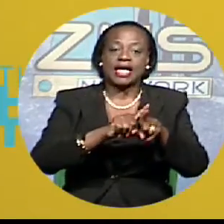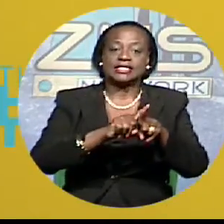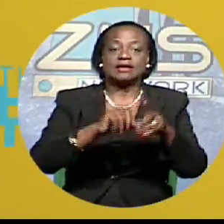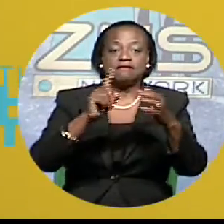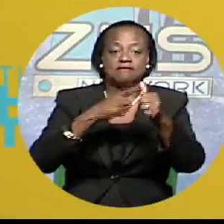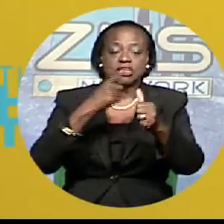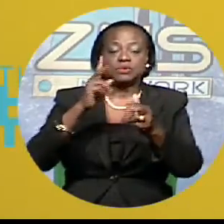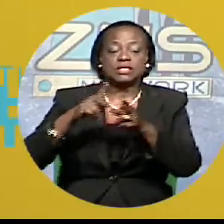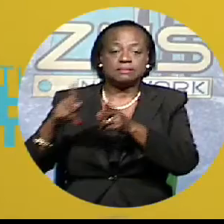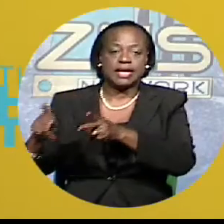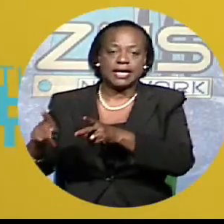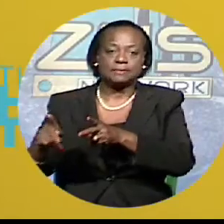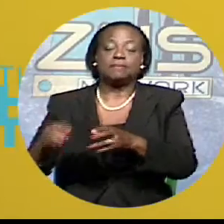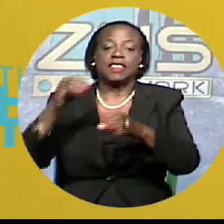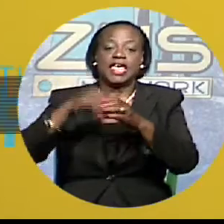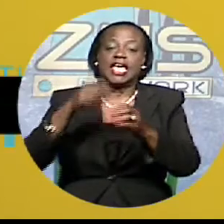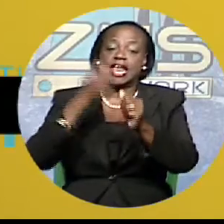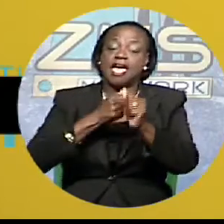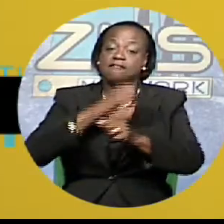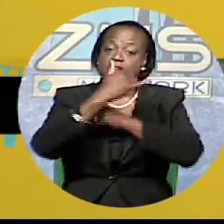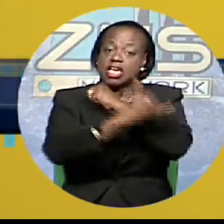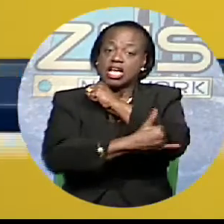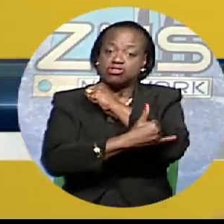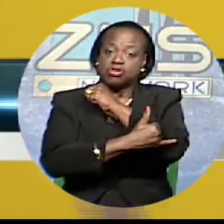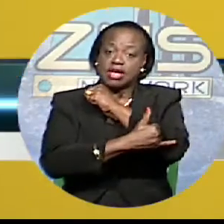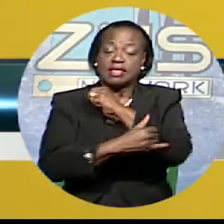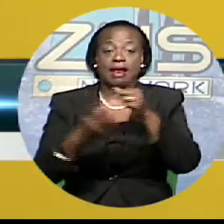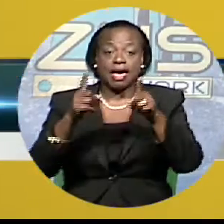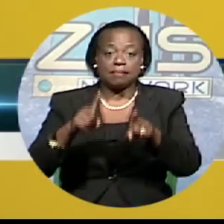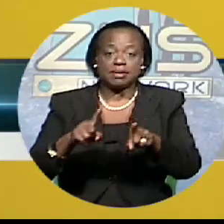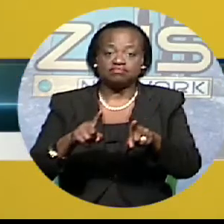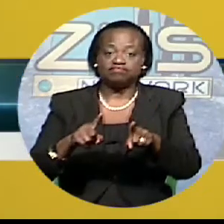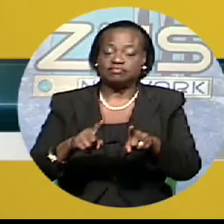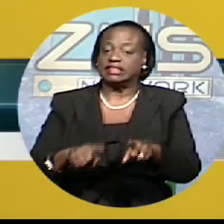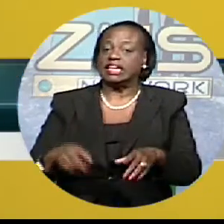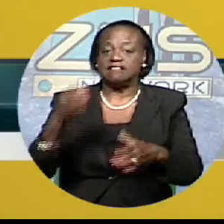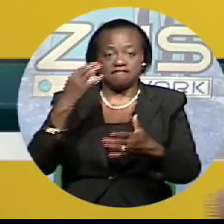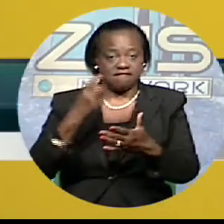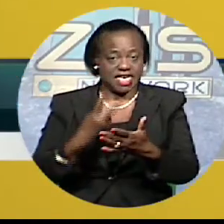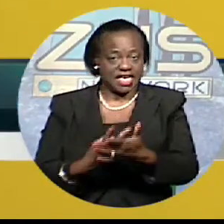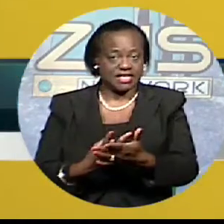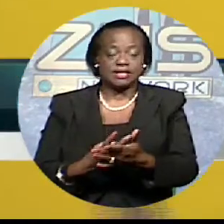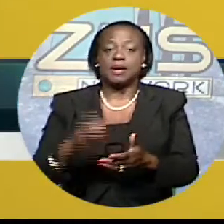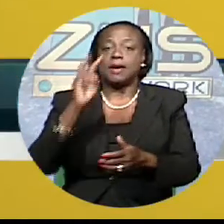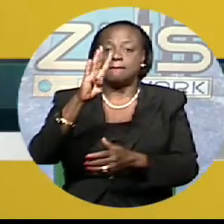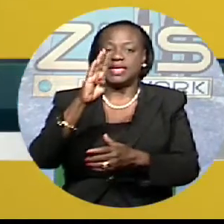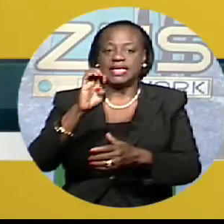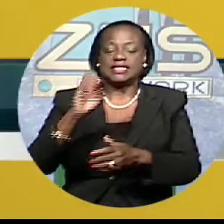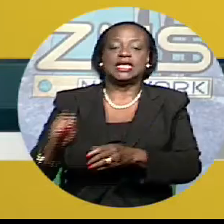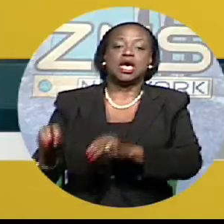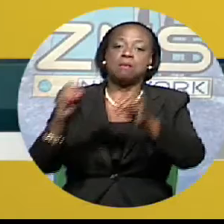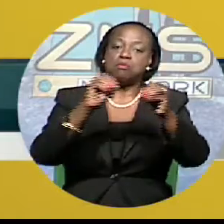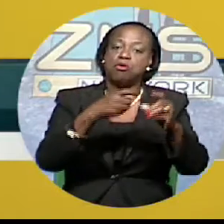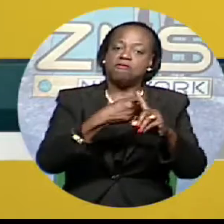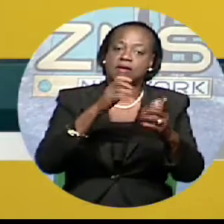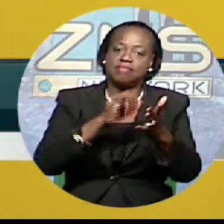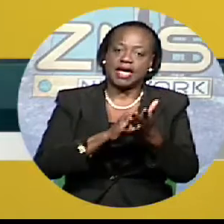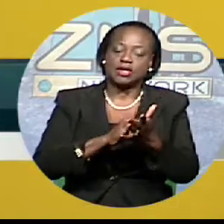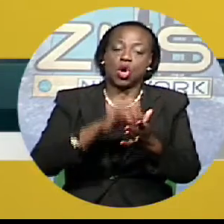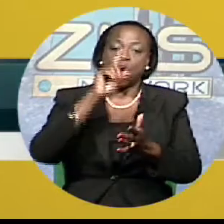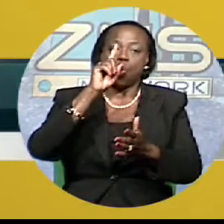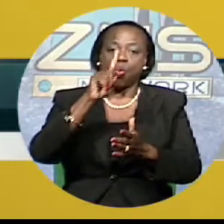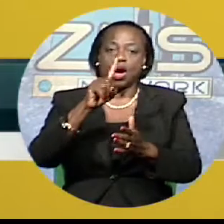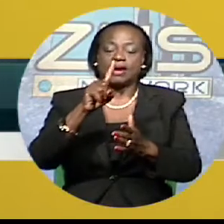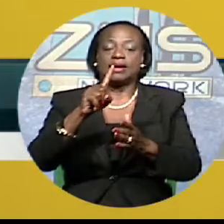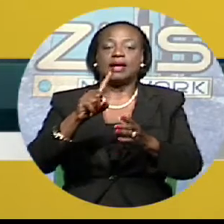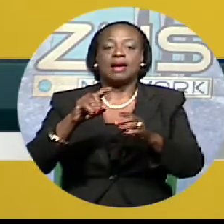where that has been done, it has failed miserably. So they have moved away from that now. BEC is going to remain one entity with a new management